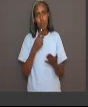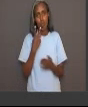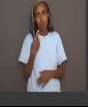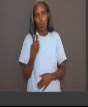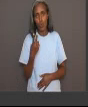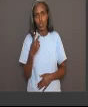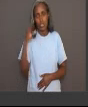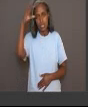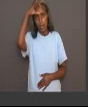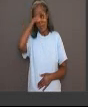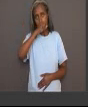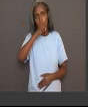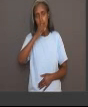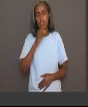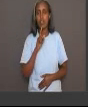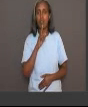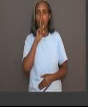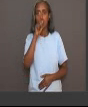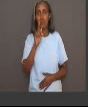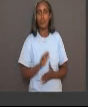the premises are true.